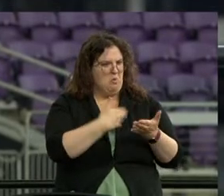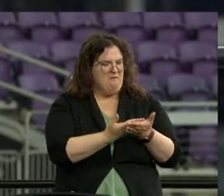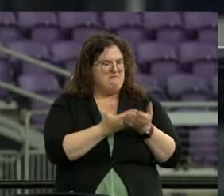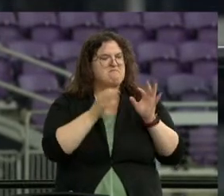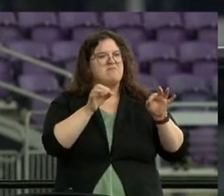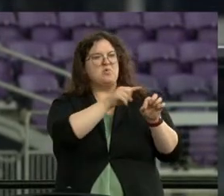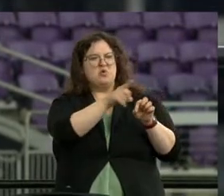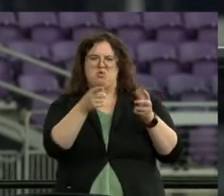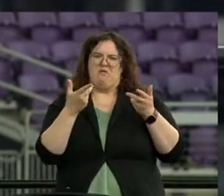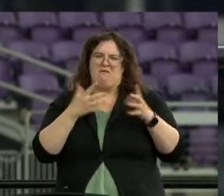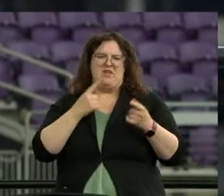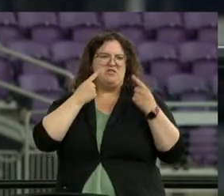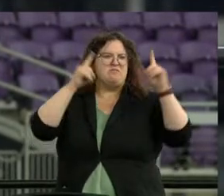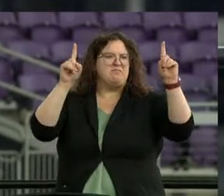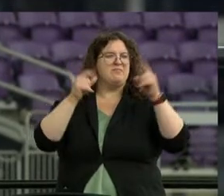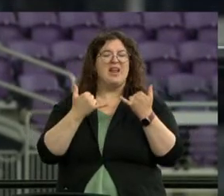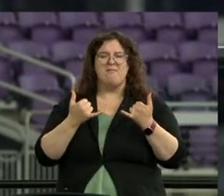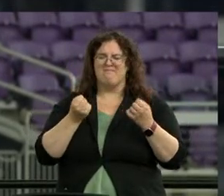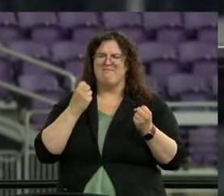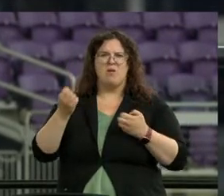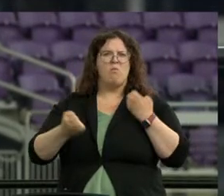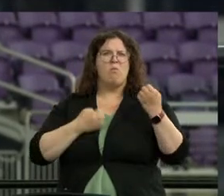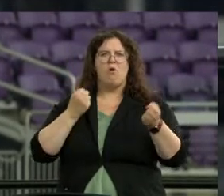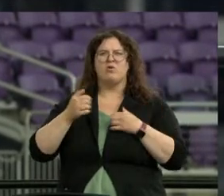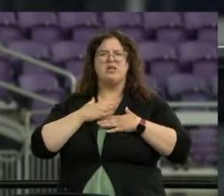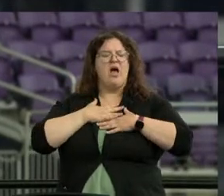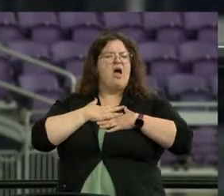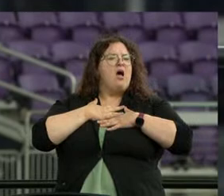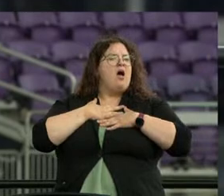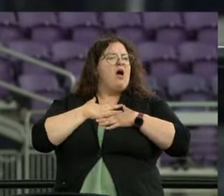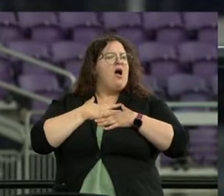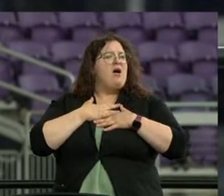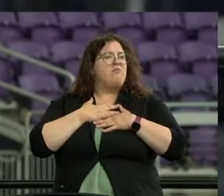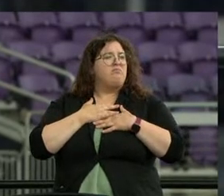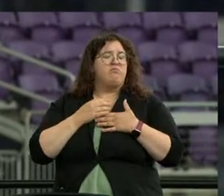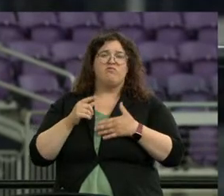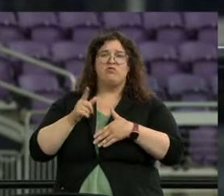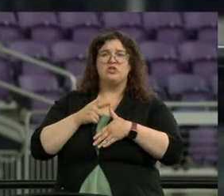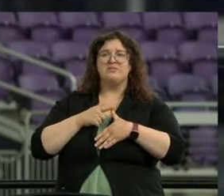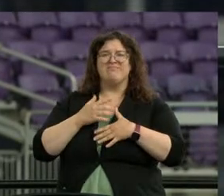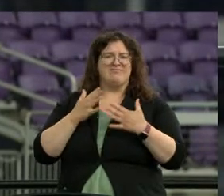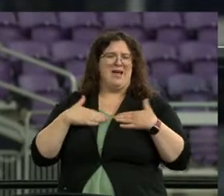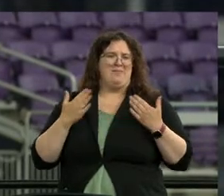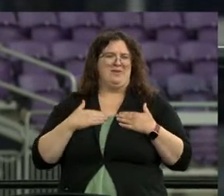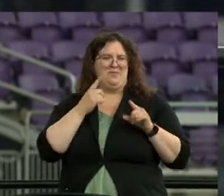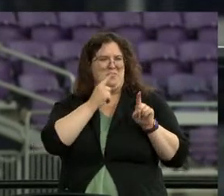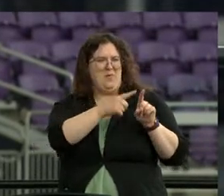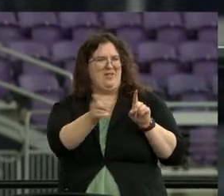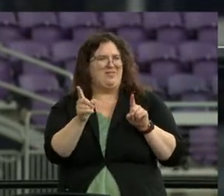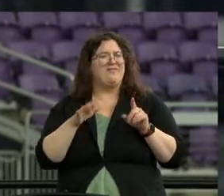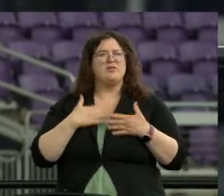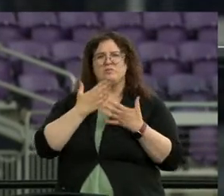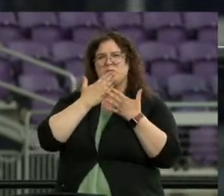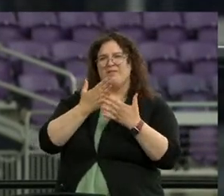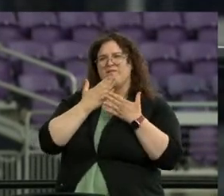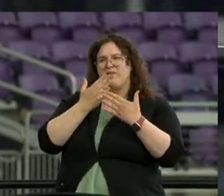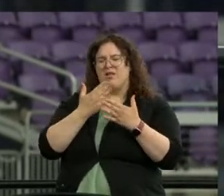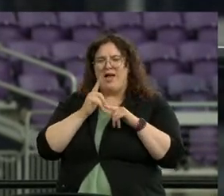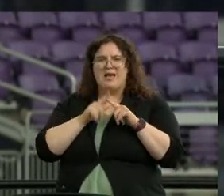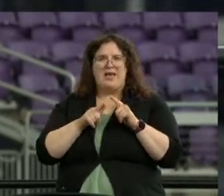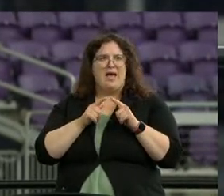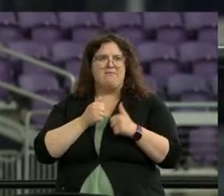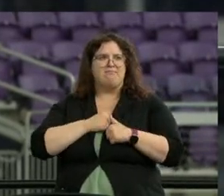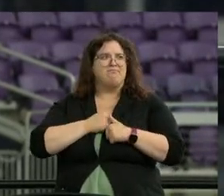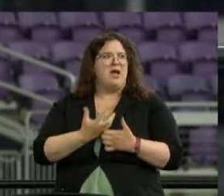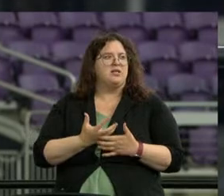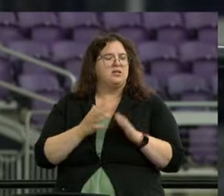I'm filled right now with so many emotions, most of all just simple happiness for you, and grateful beyond words to